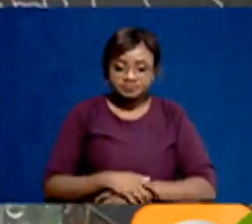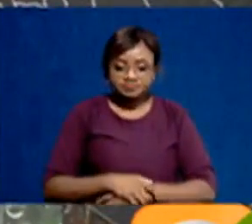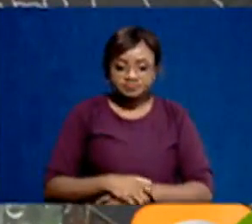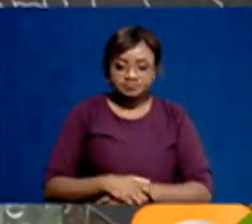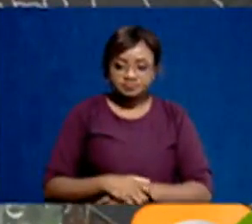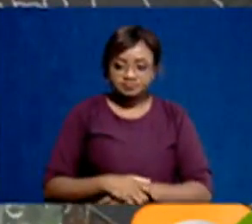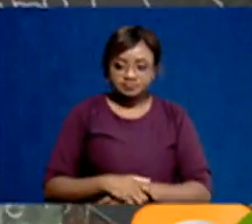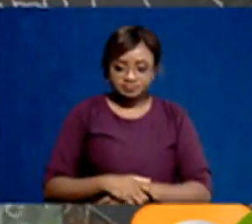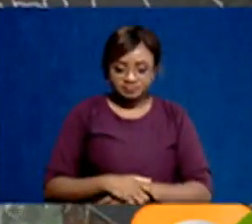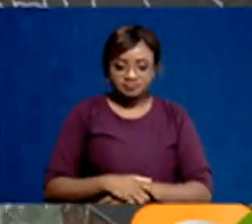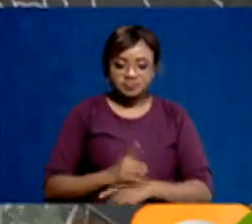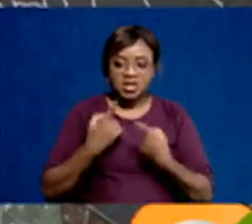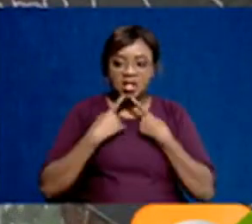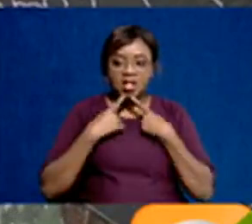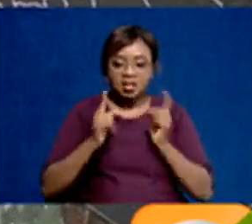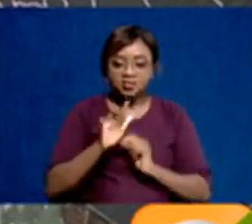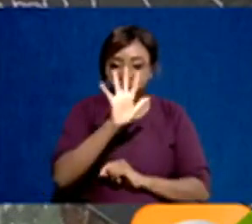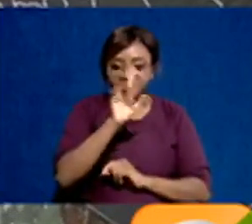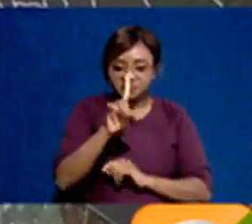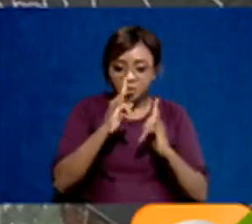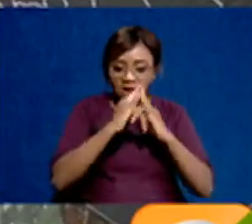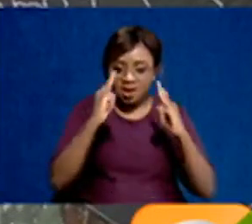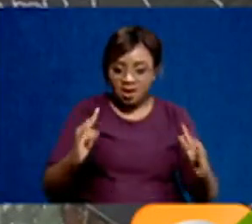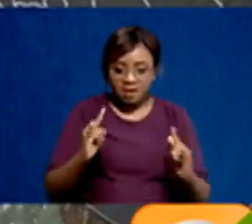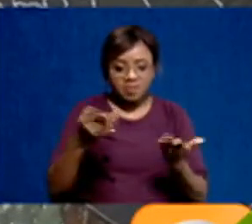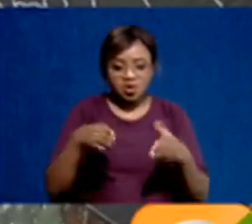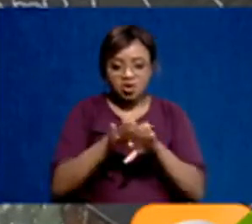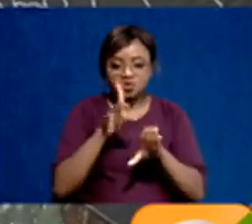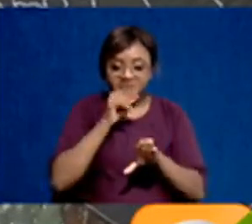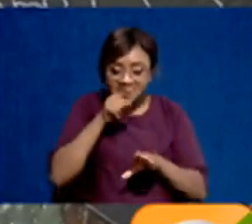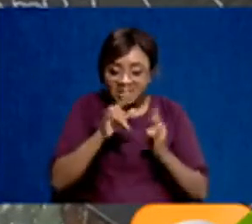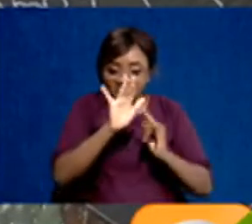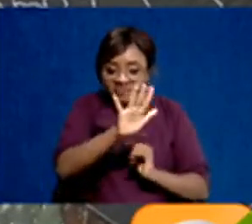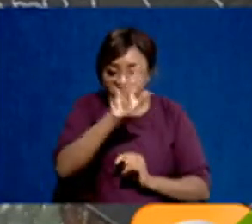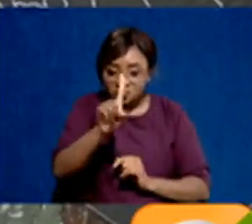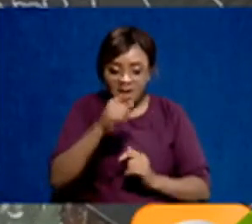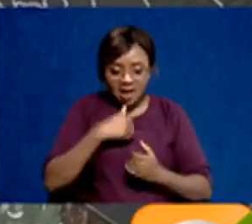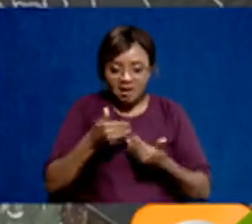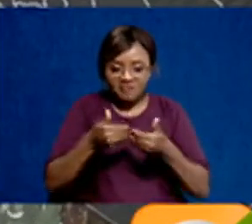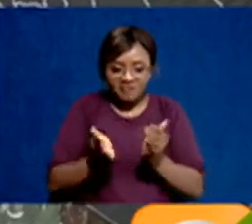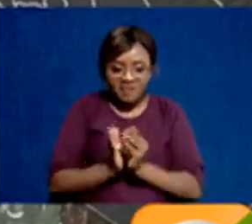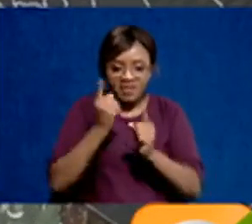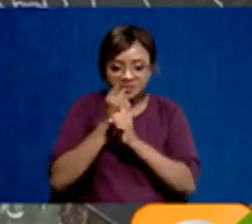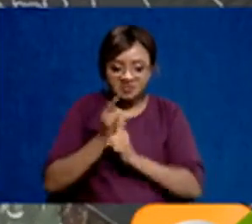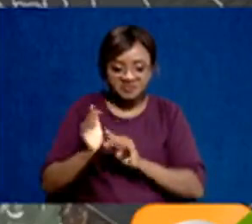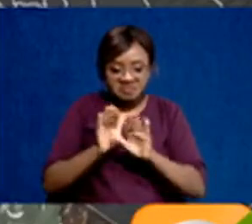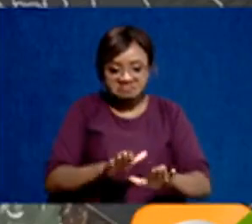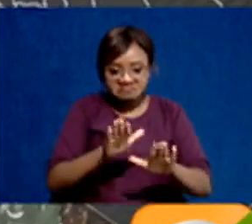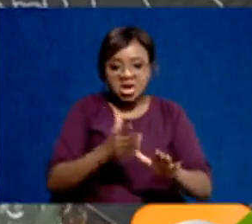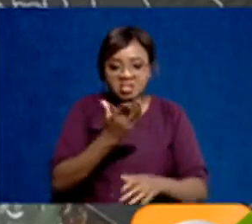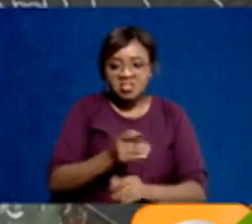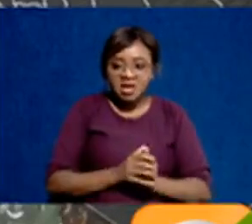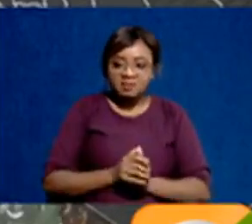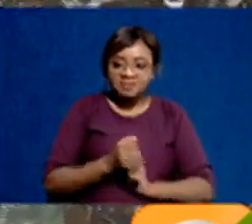Center announcing the closure of 51 camps that were housing families displaced by the flood waters. Through